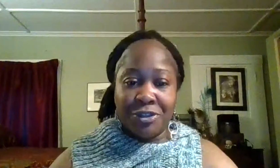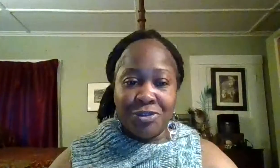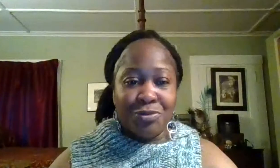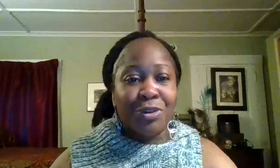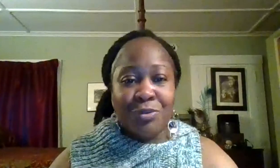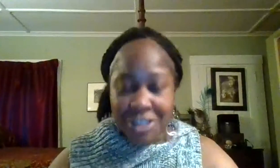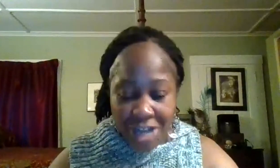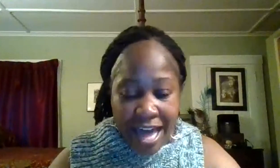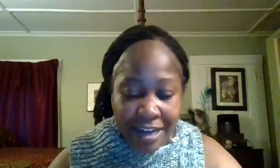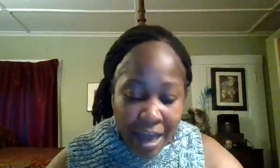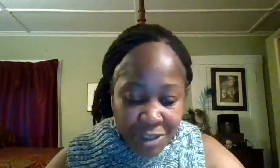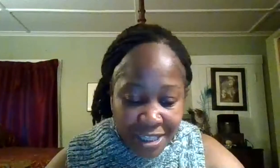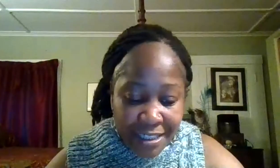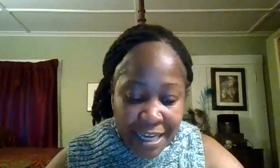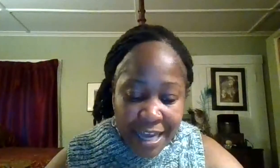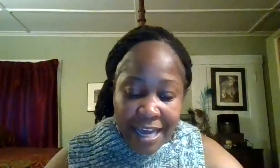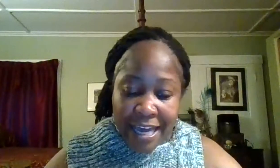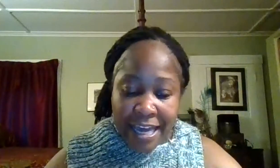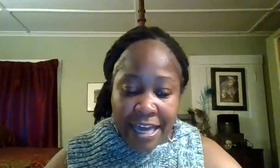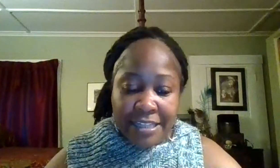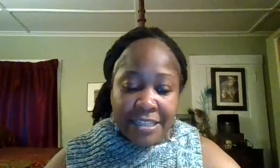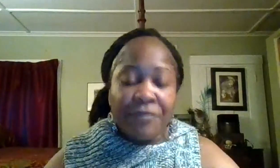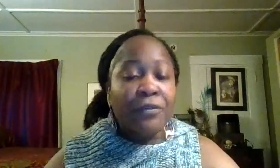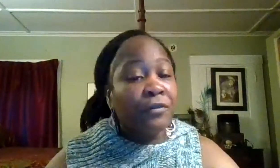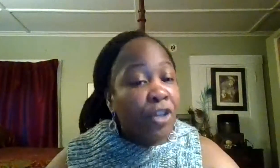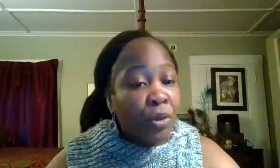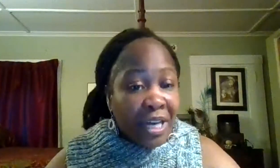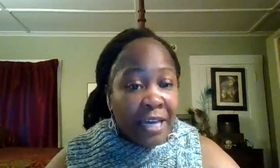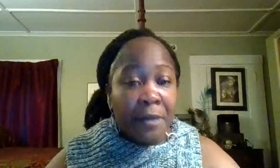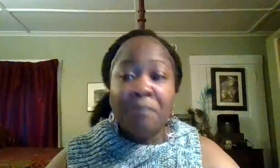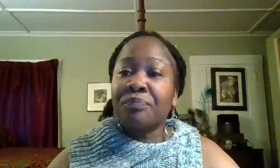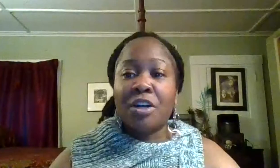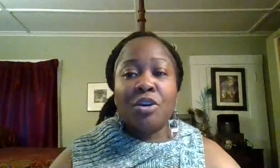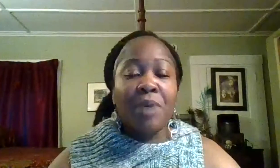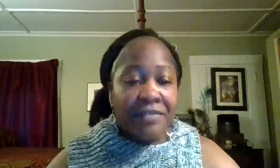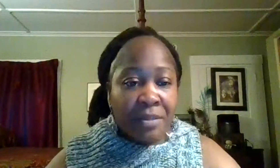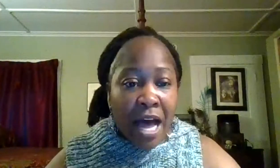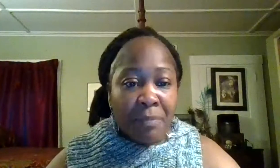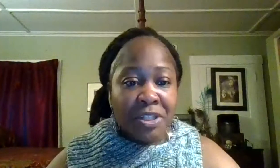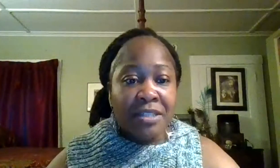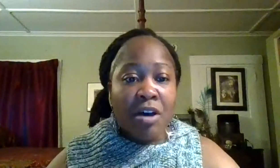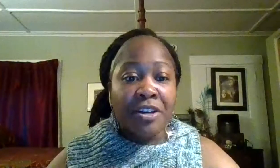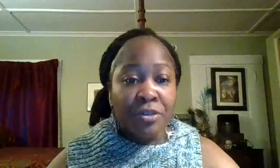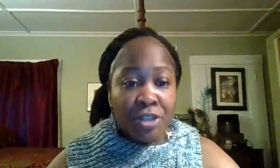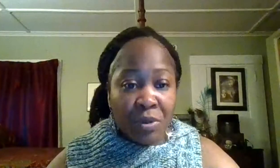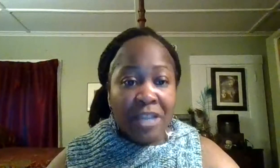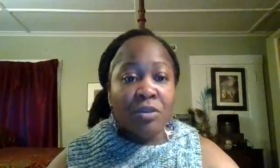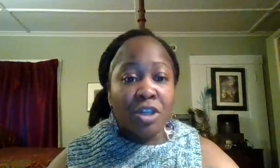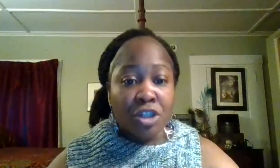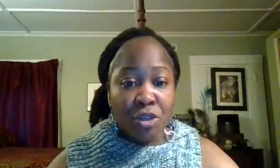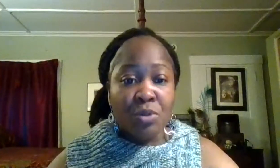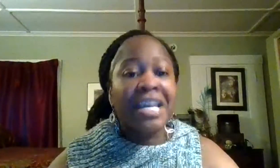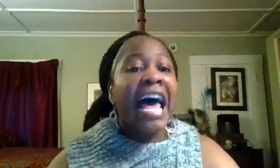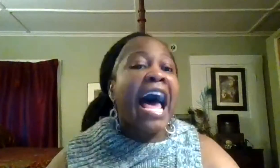able to use the chat option. And for viewing, you have some options on your screen. You